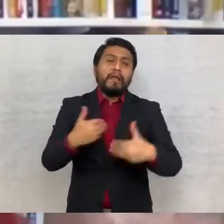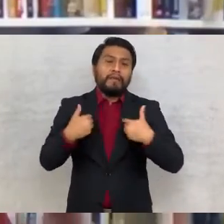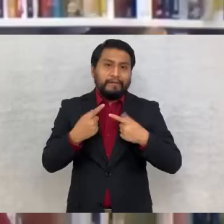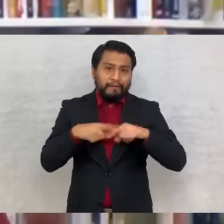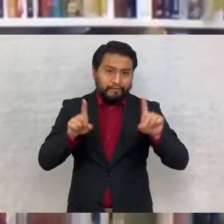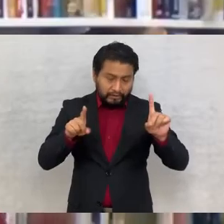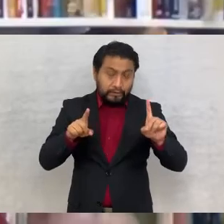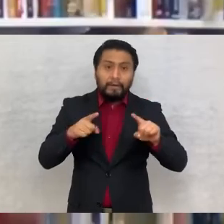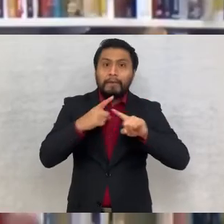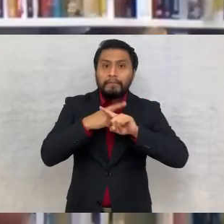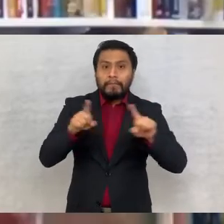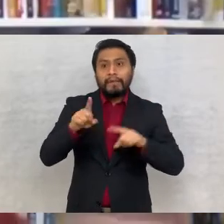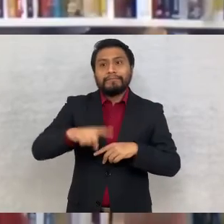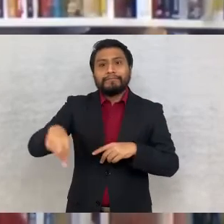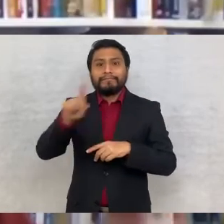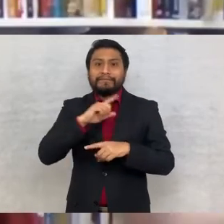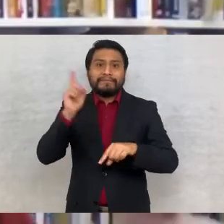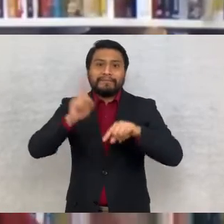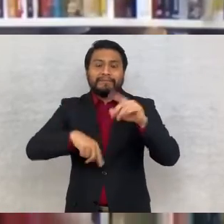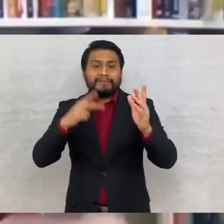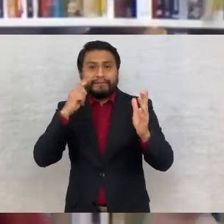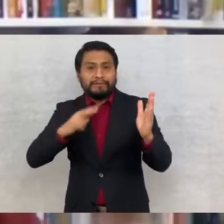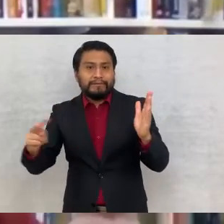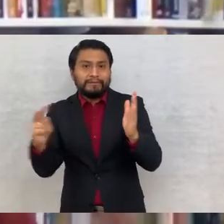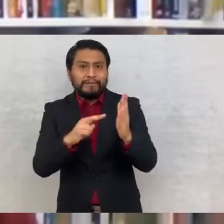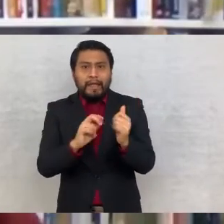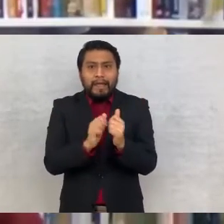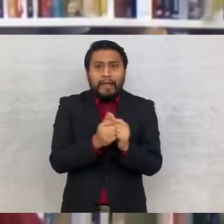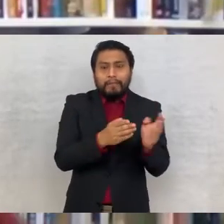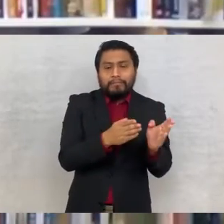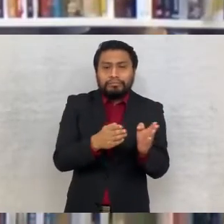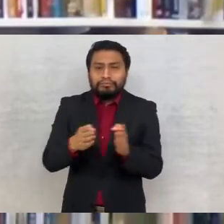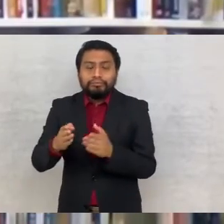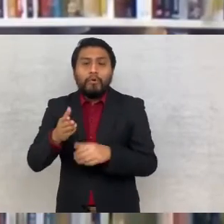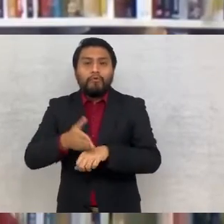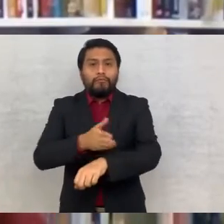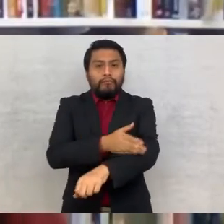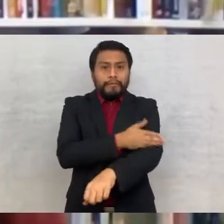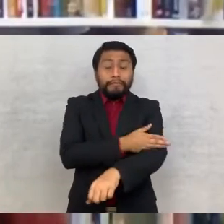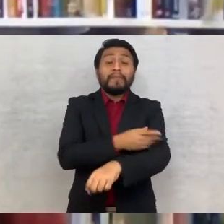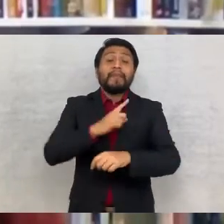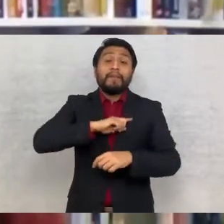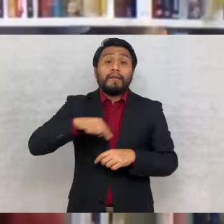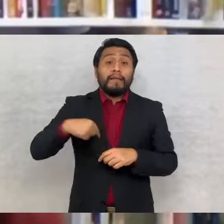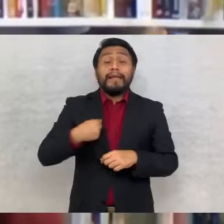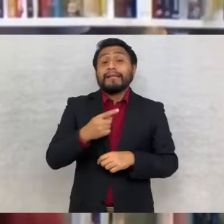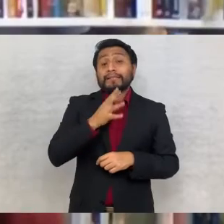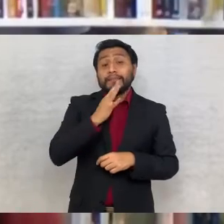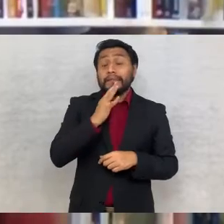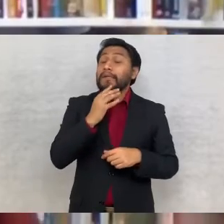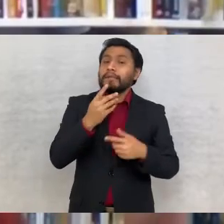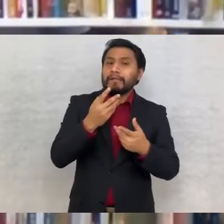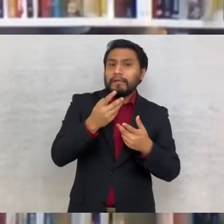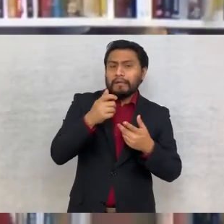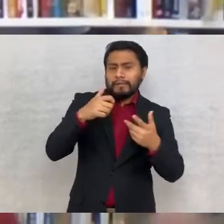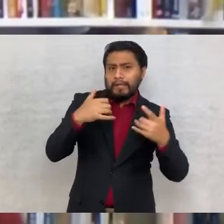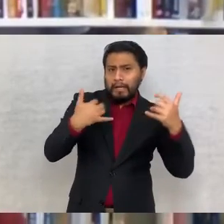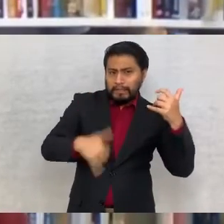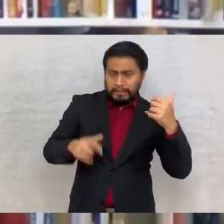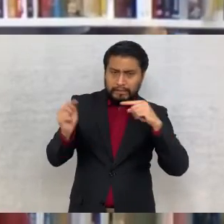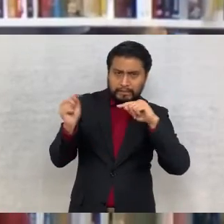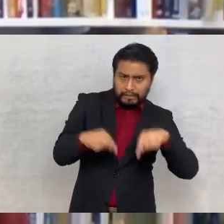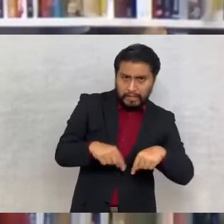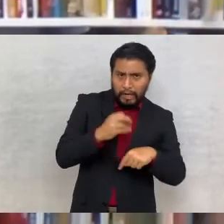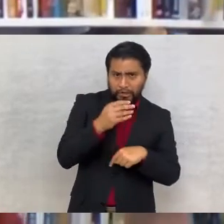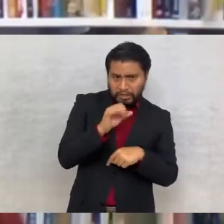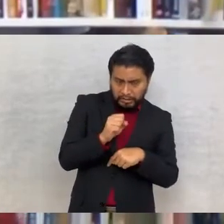eugenics provides are different, but that does not prevent us from recognizing a substrate of continuities. When we speak of the first moment of eugenics